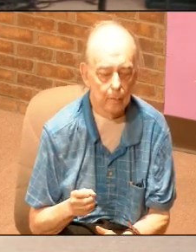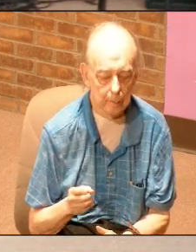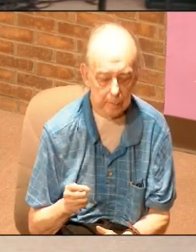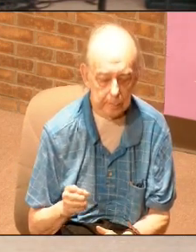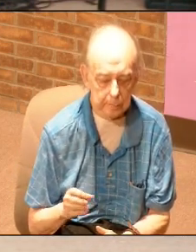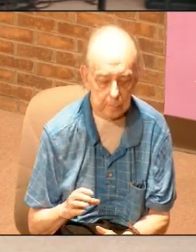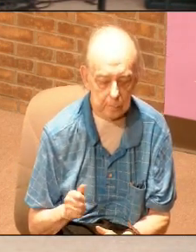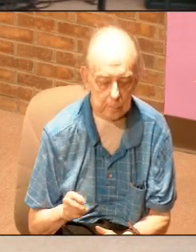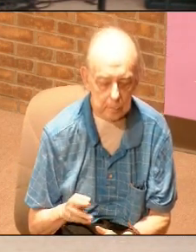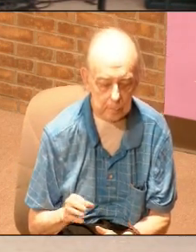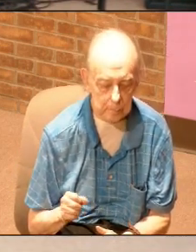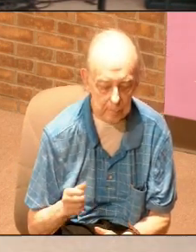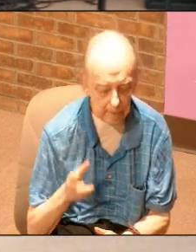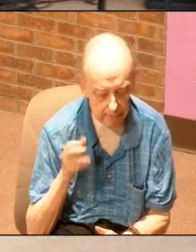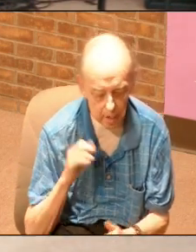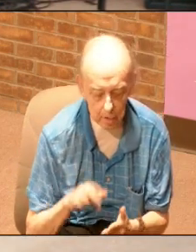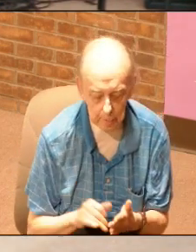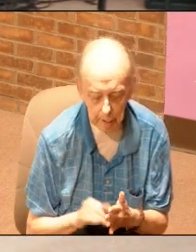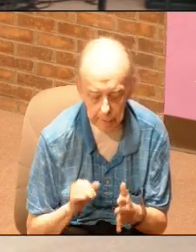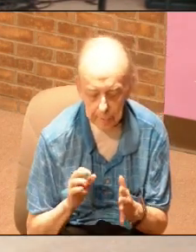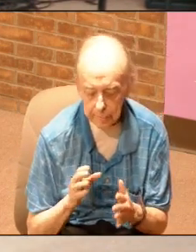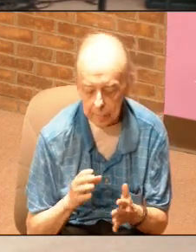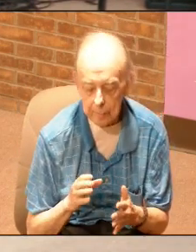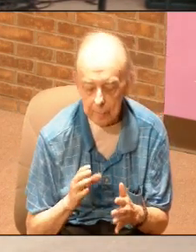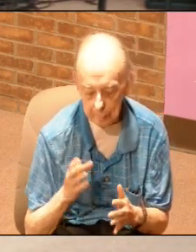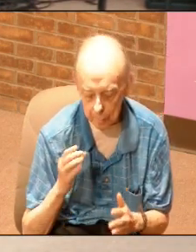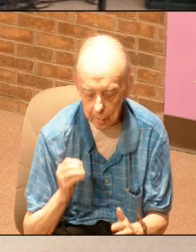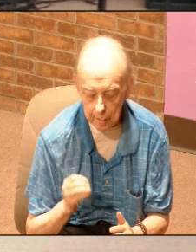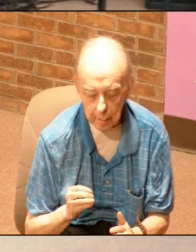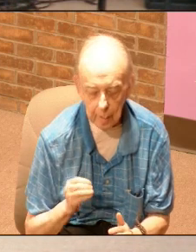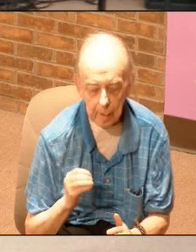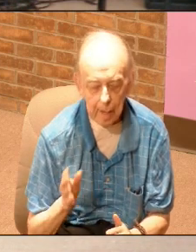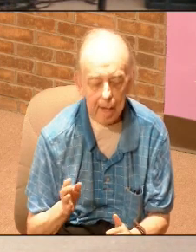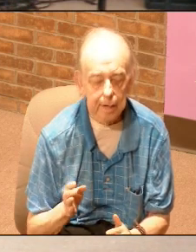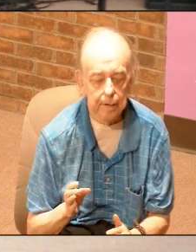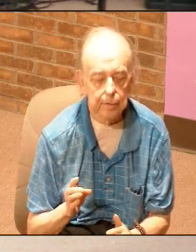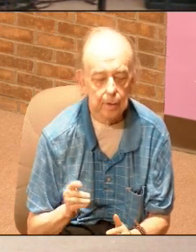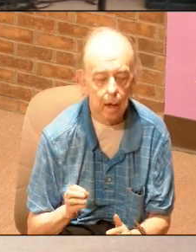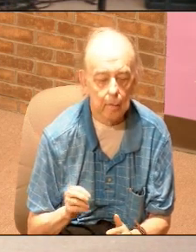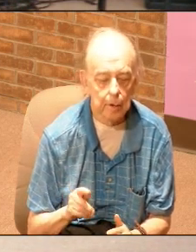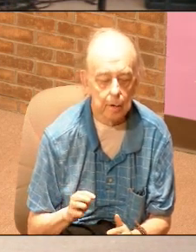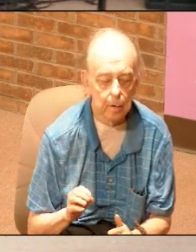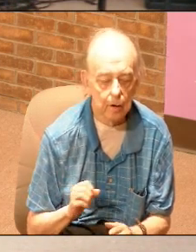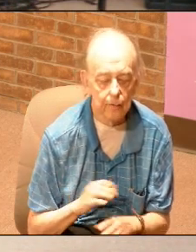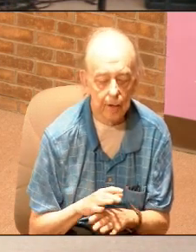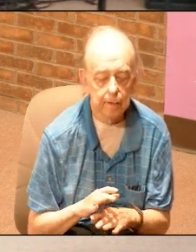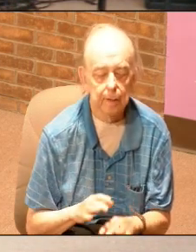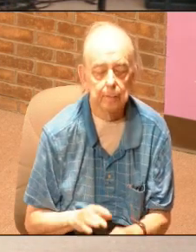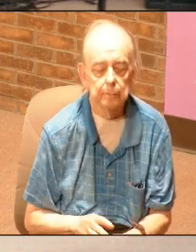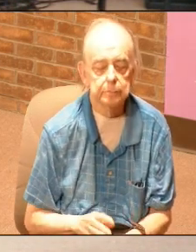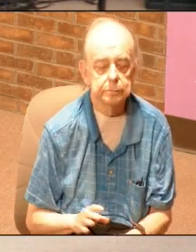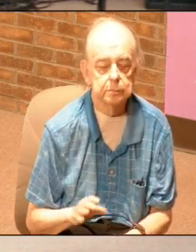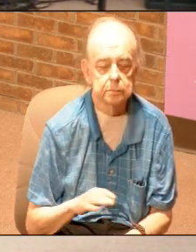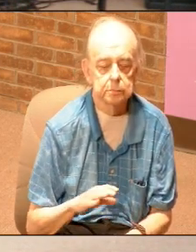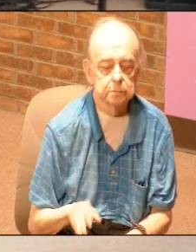Carson had heard about Bob Specka and his domino effect. And so